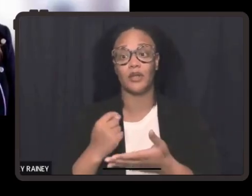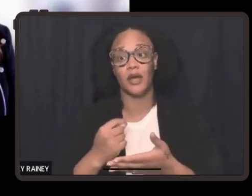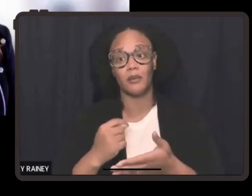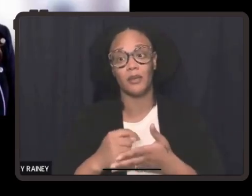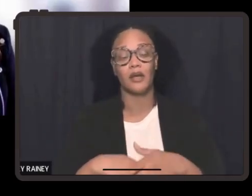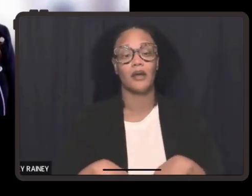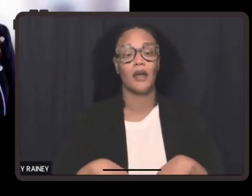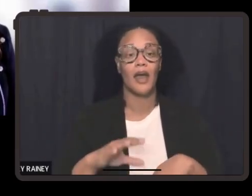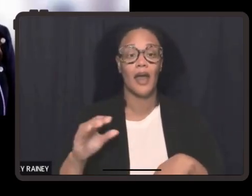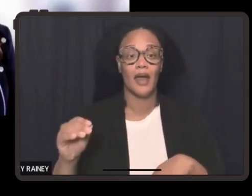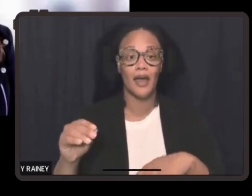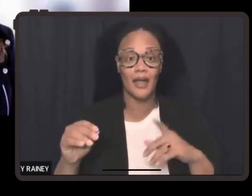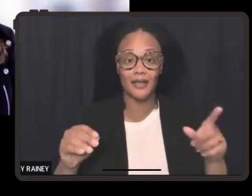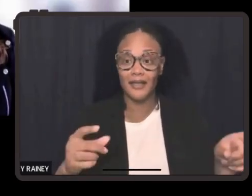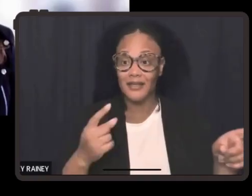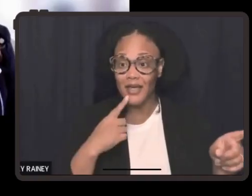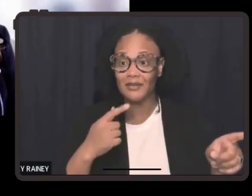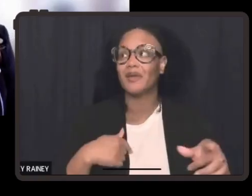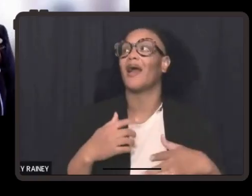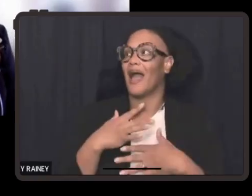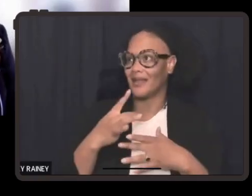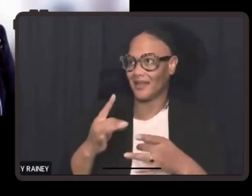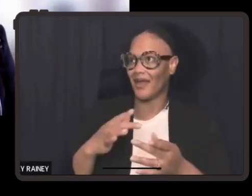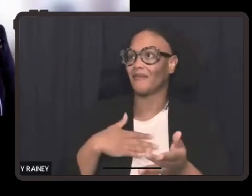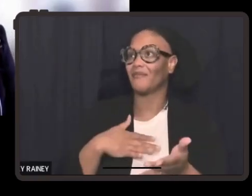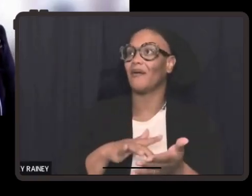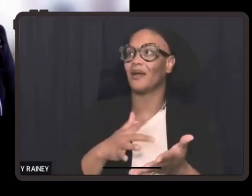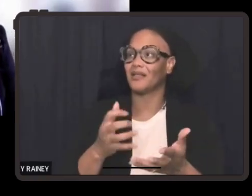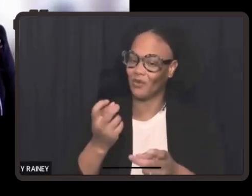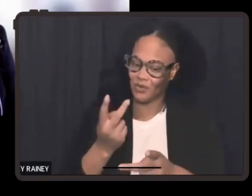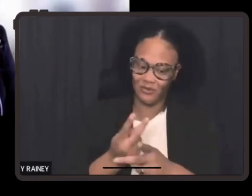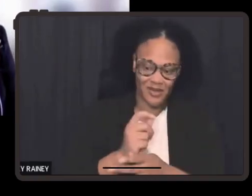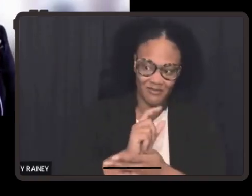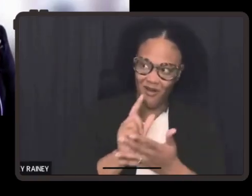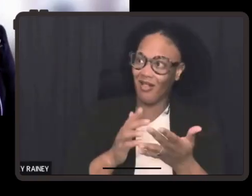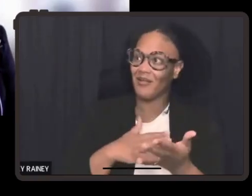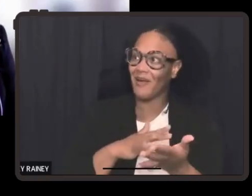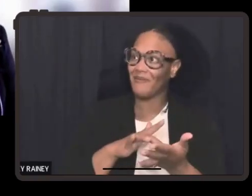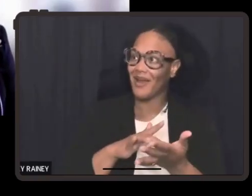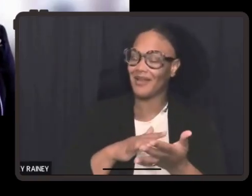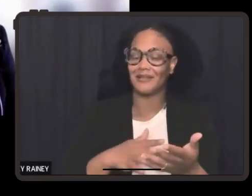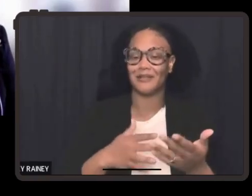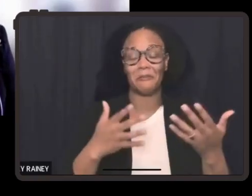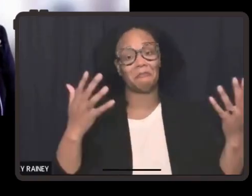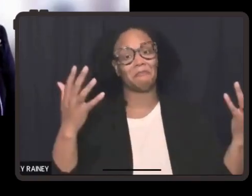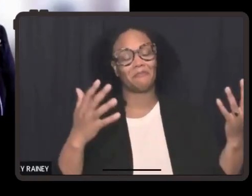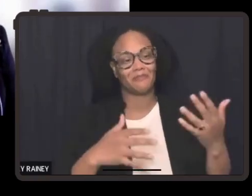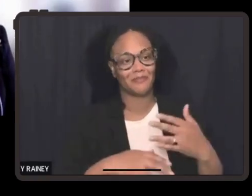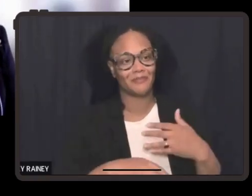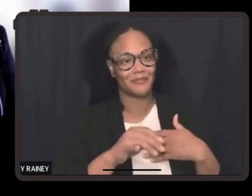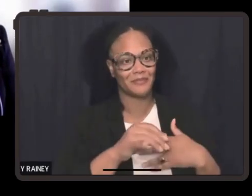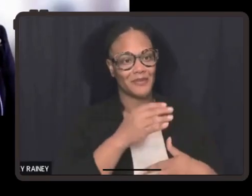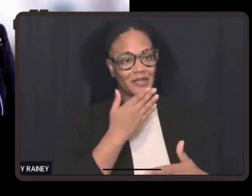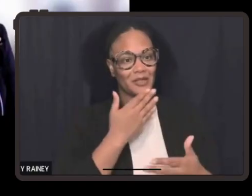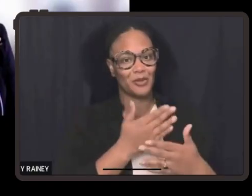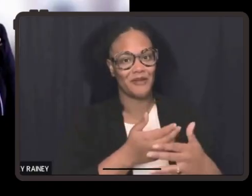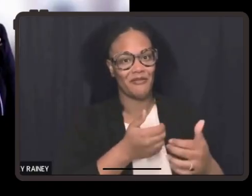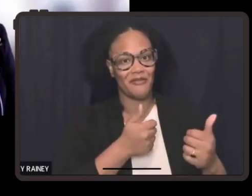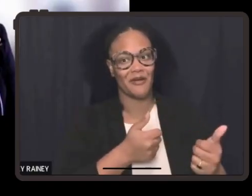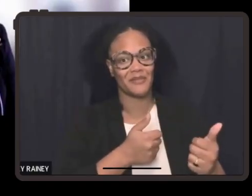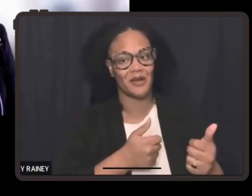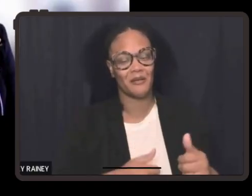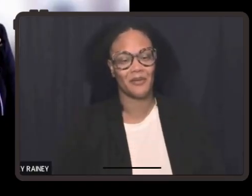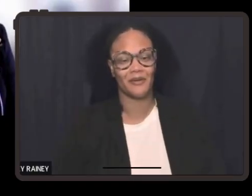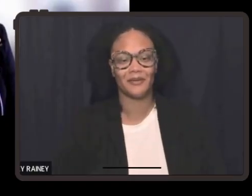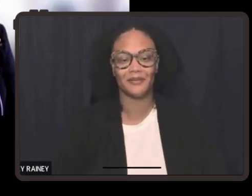like my meds, you know, I want to keep on my meds. So that's a good, you know, sort of thumbs up to it.